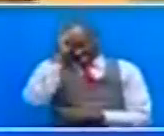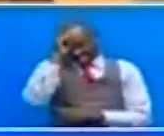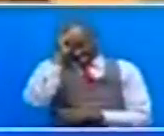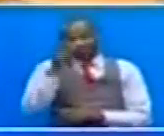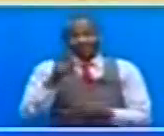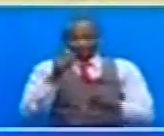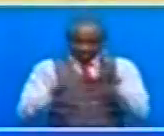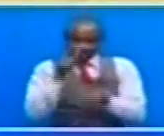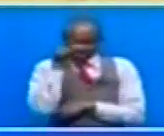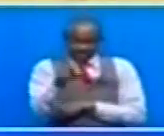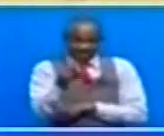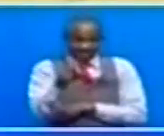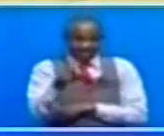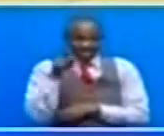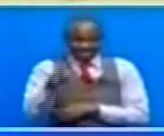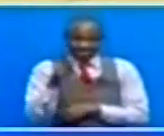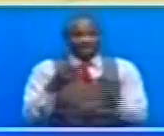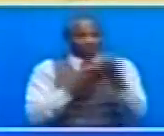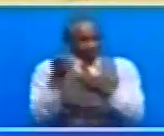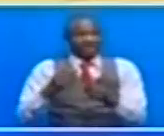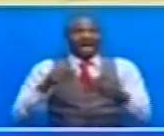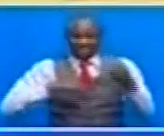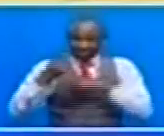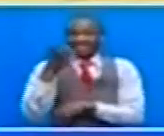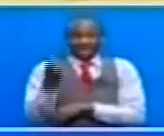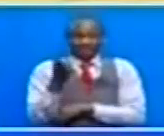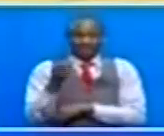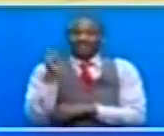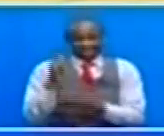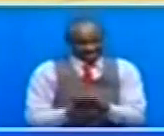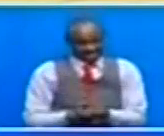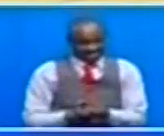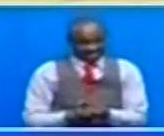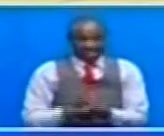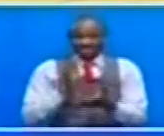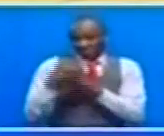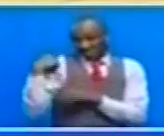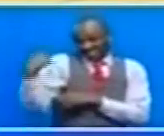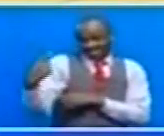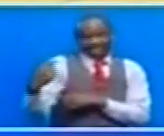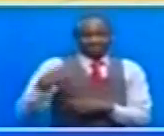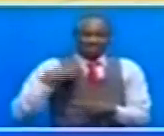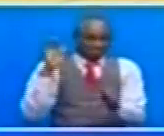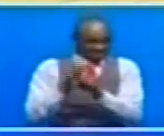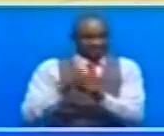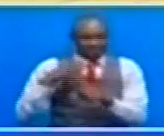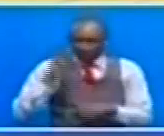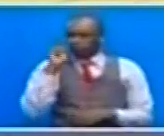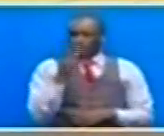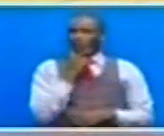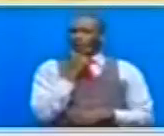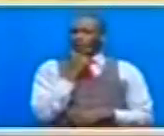is an upcoming economic activity in this country, and of late a lot of people have